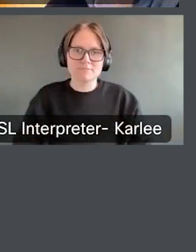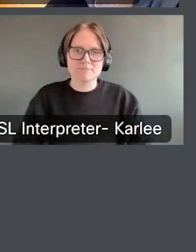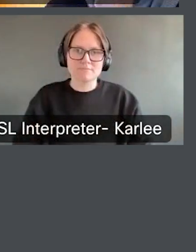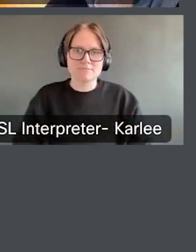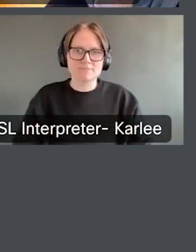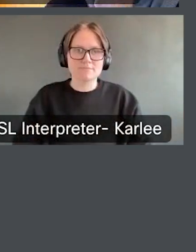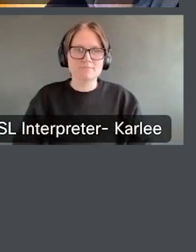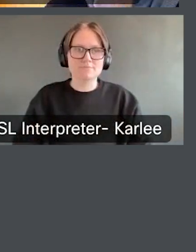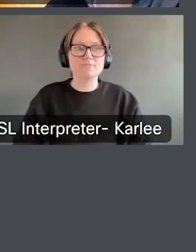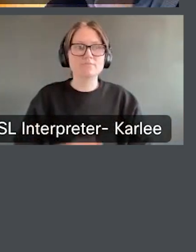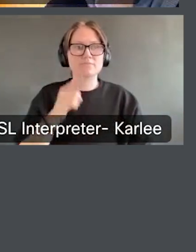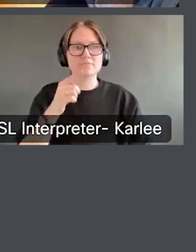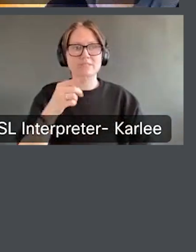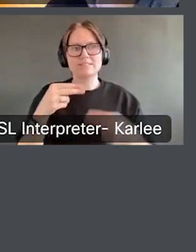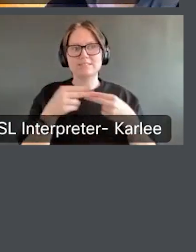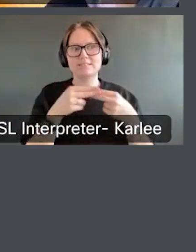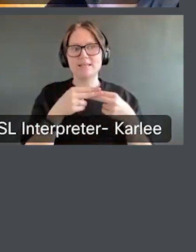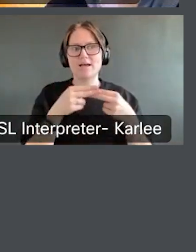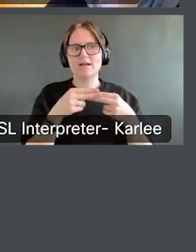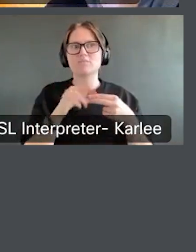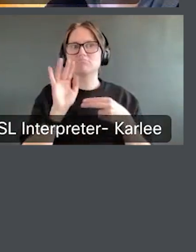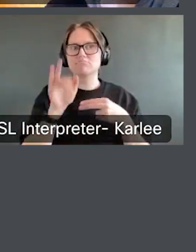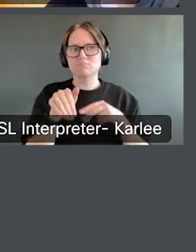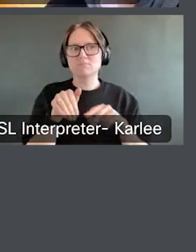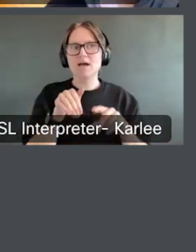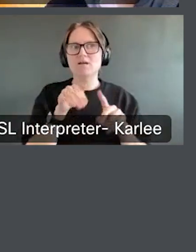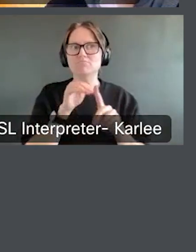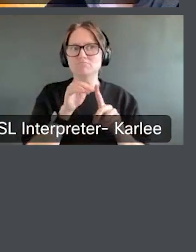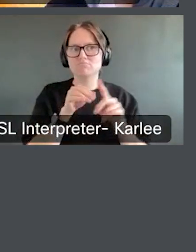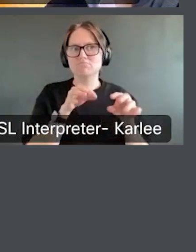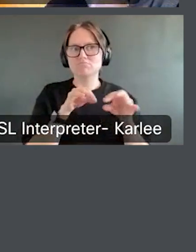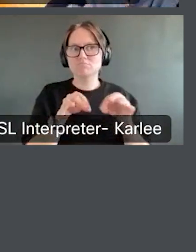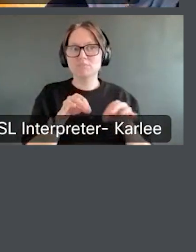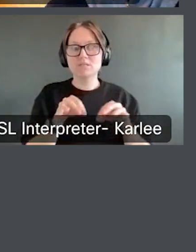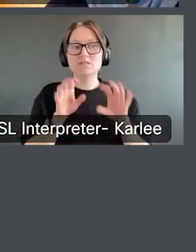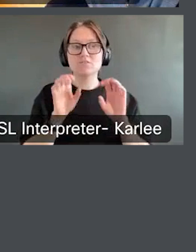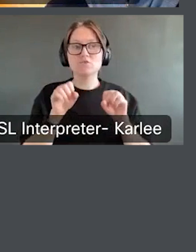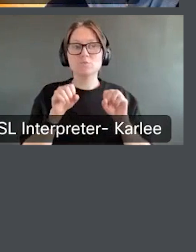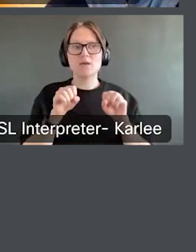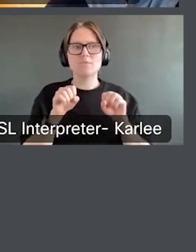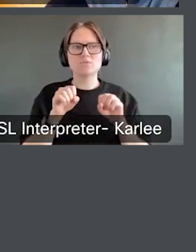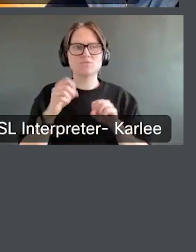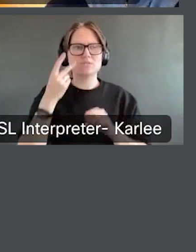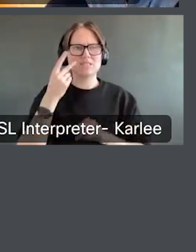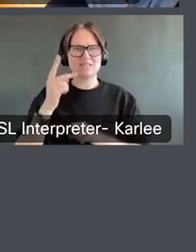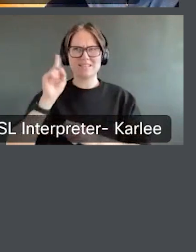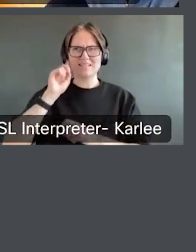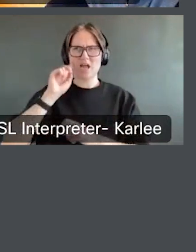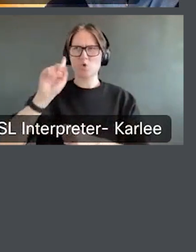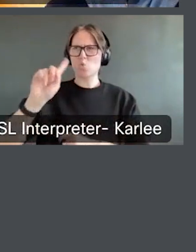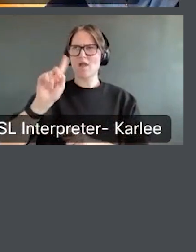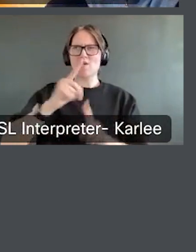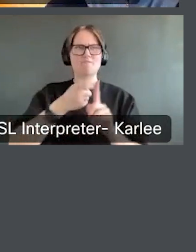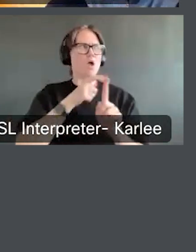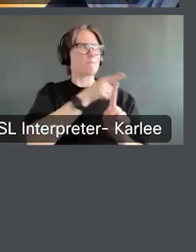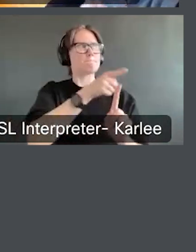slide to remind us that in order to localize sound or identify where a sound is coming from,